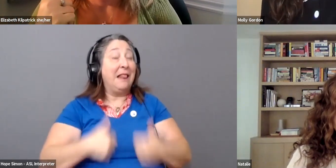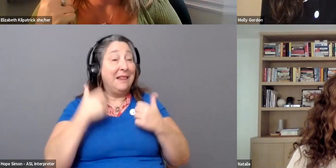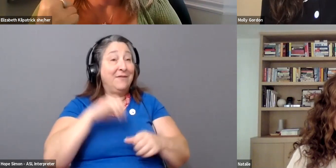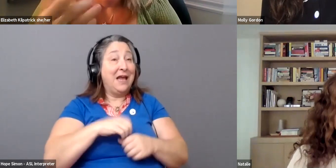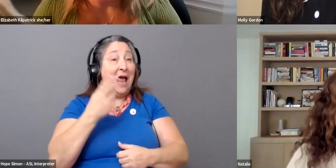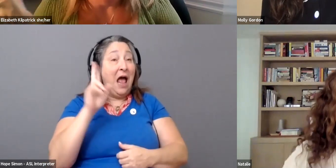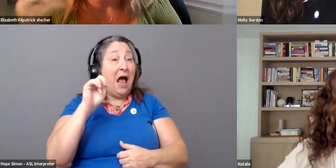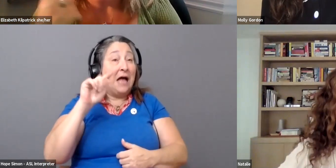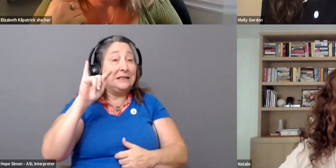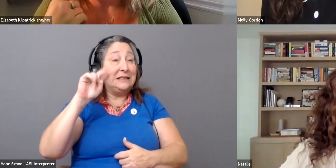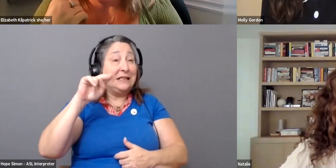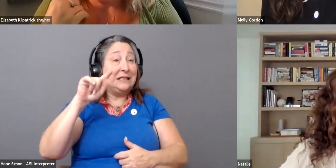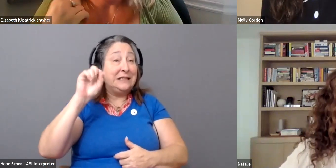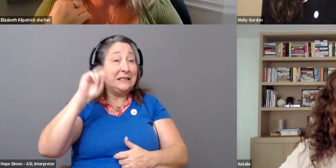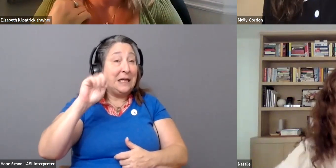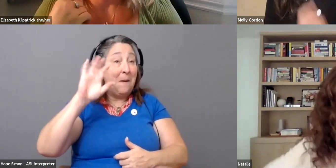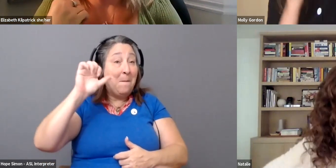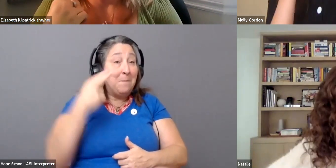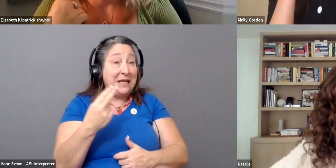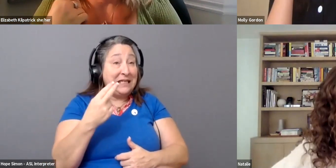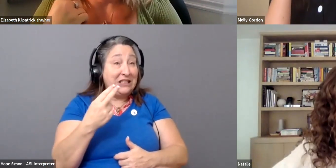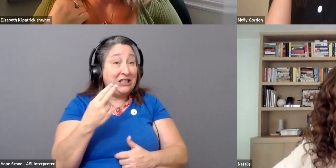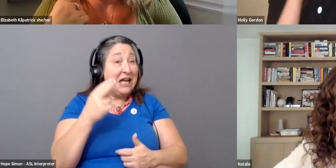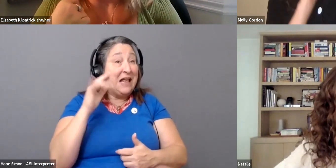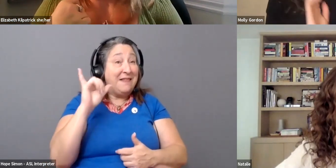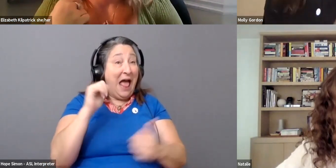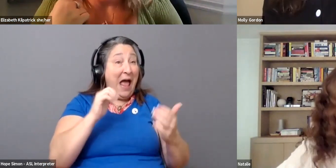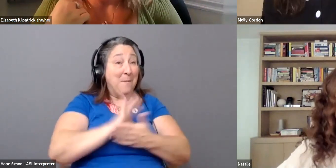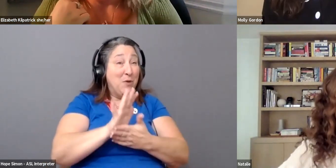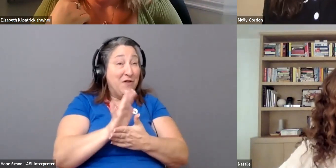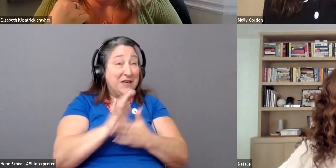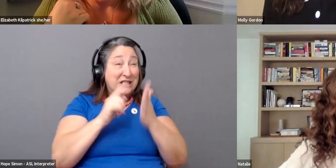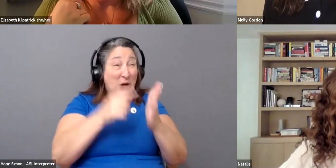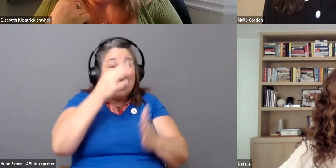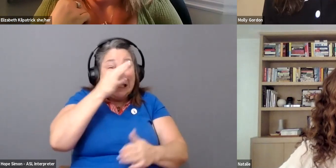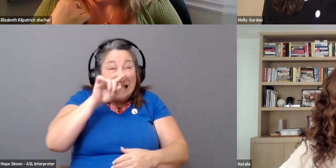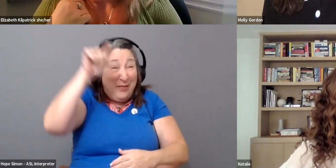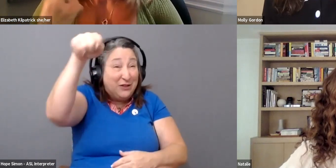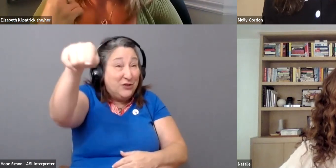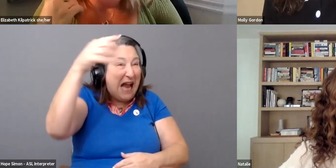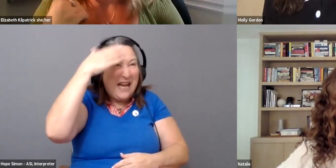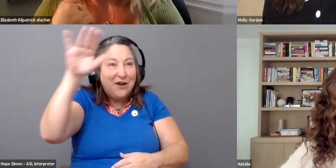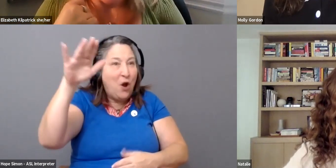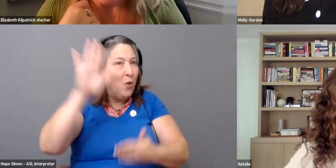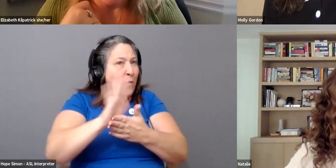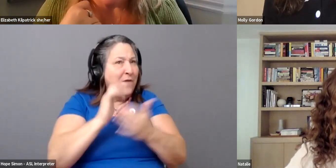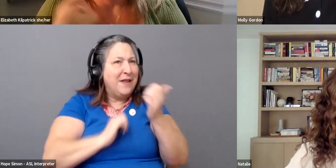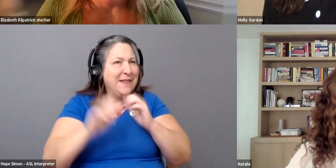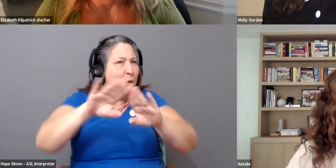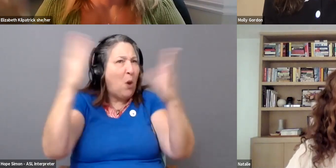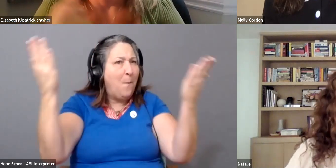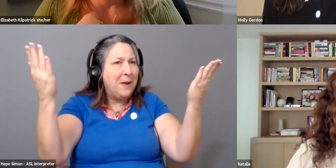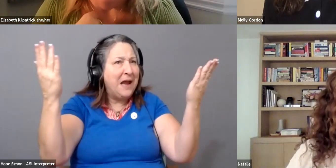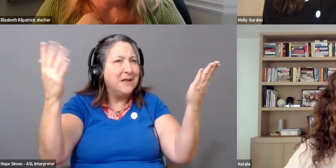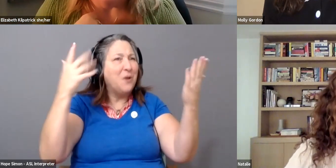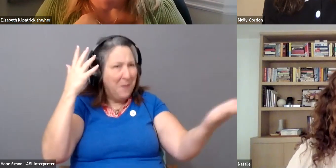looking at the website today. It's playing right down the street. I have not been to a movie in 6 months. I did not know the movie theater was open. I may just go do it just